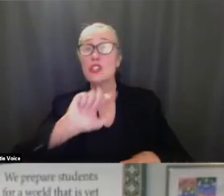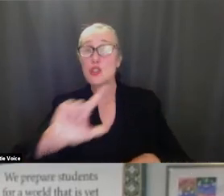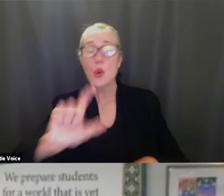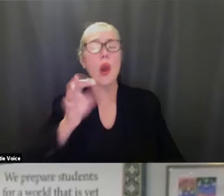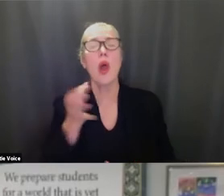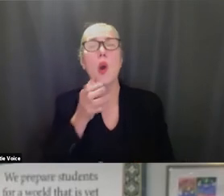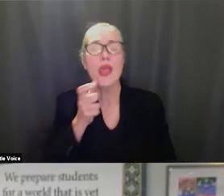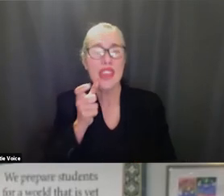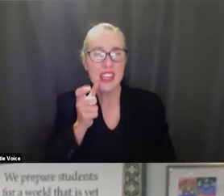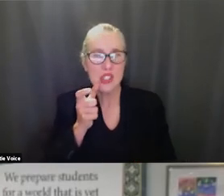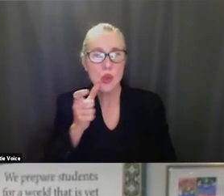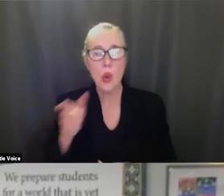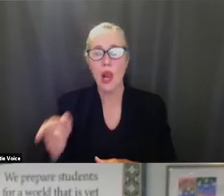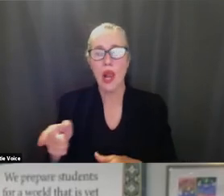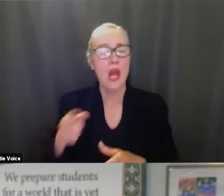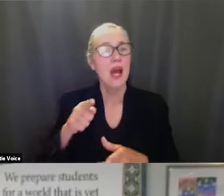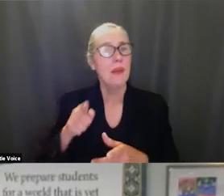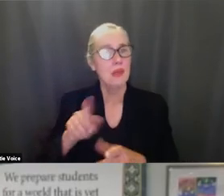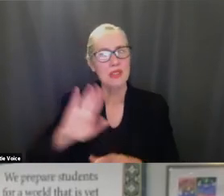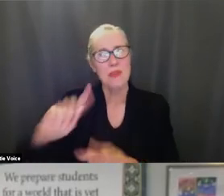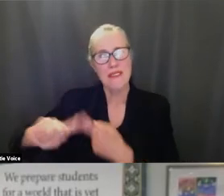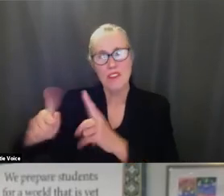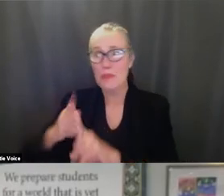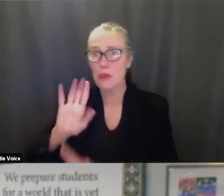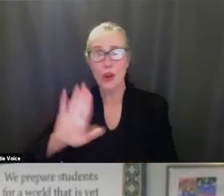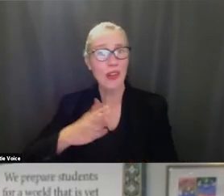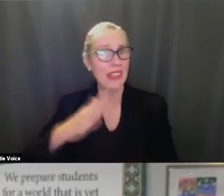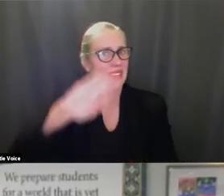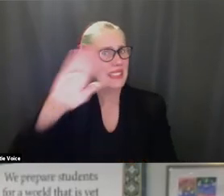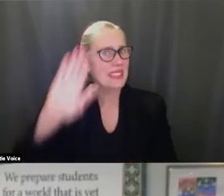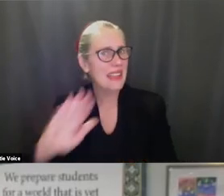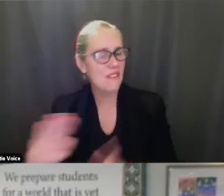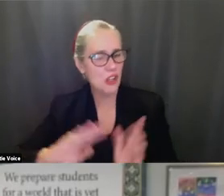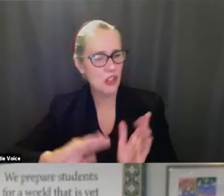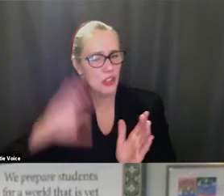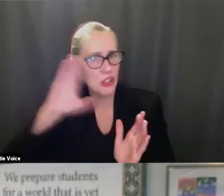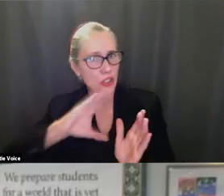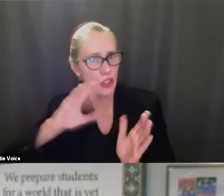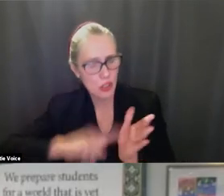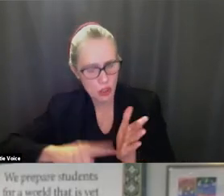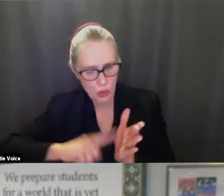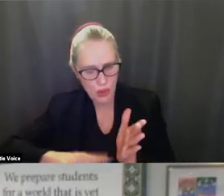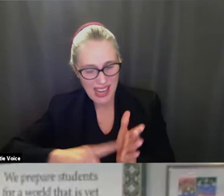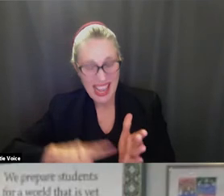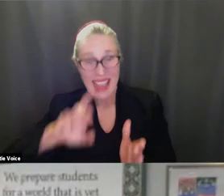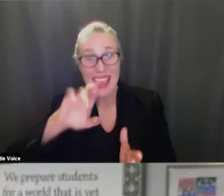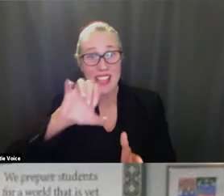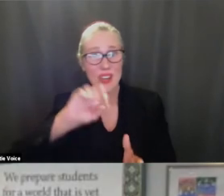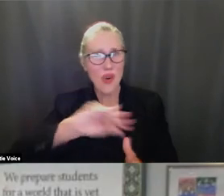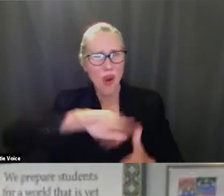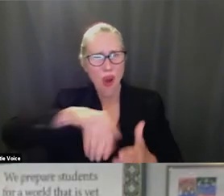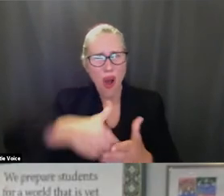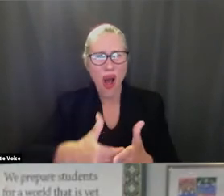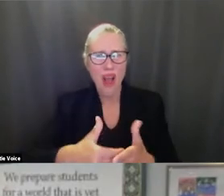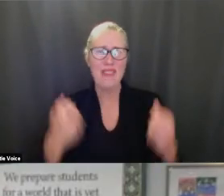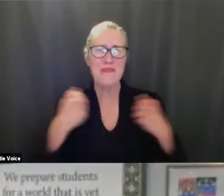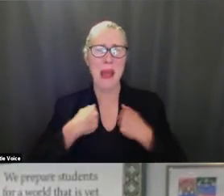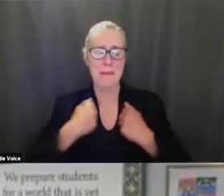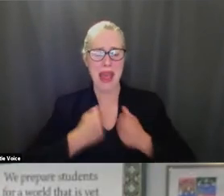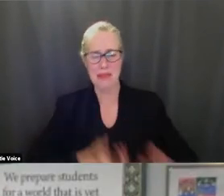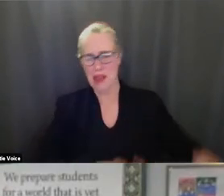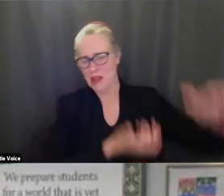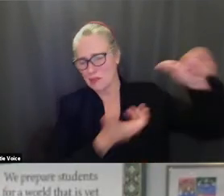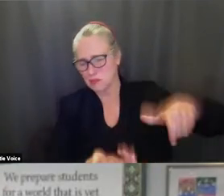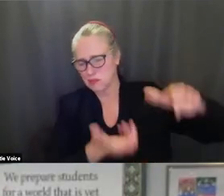her stuff never got searched the sro spilled out all the contents of my backpack